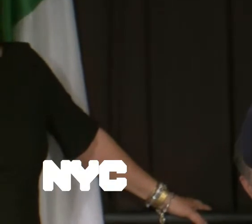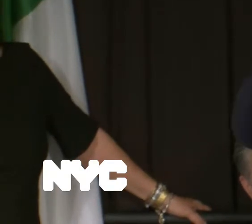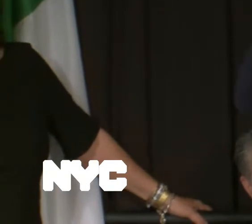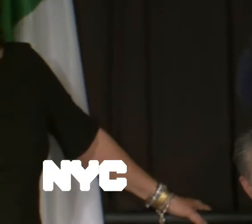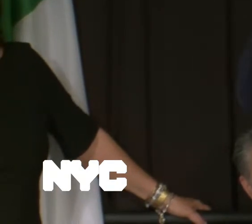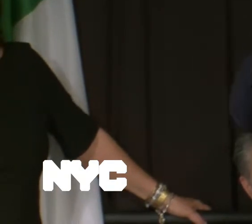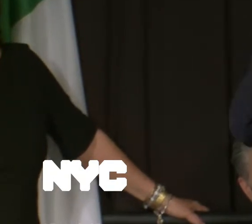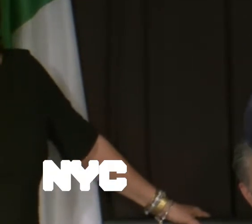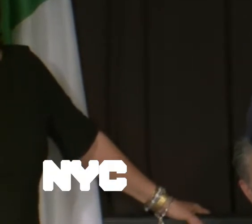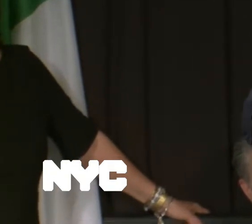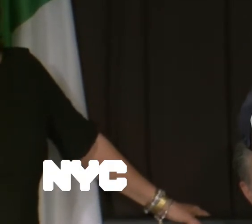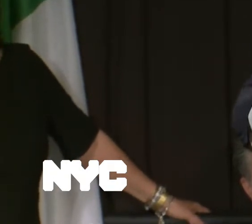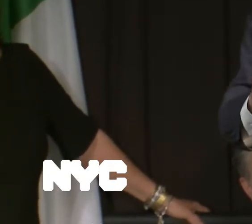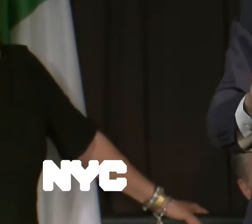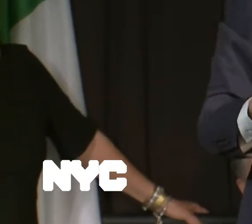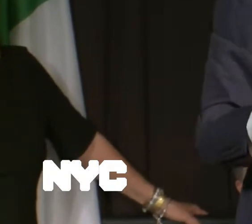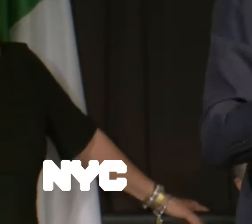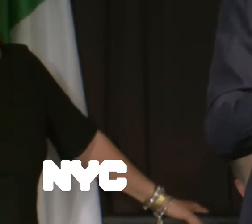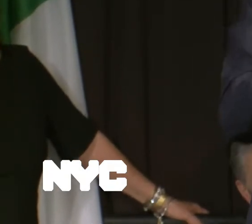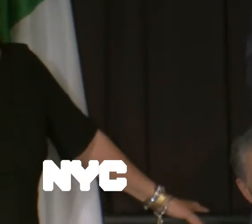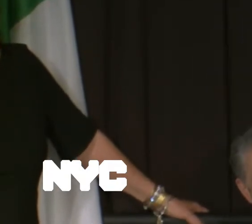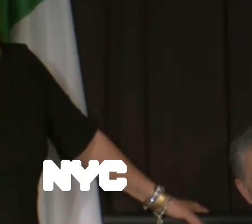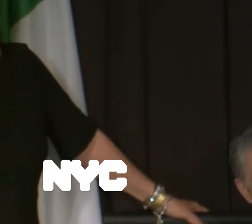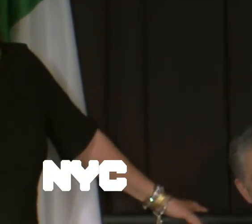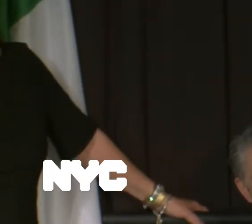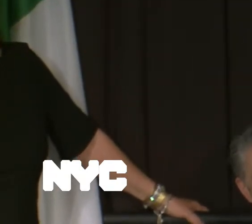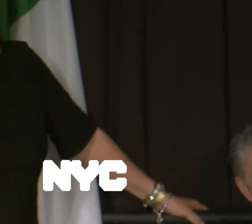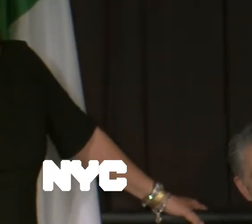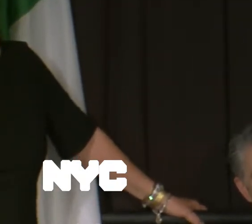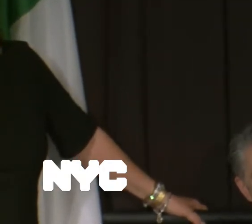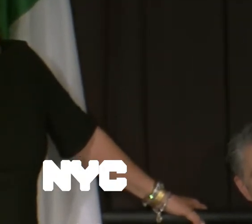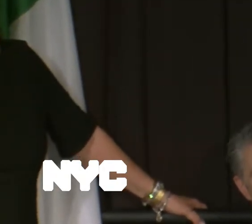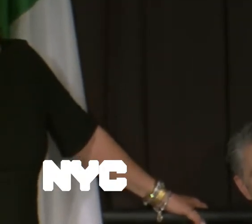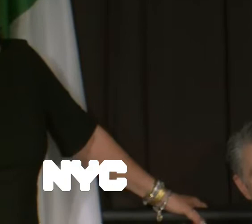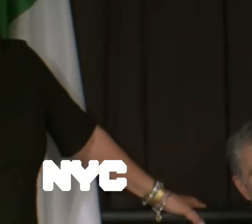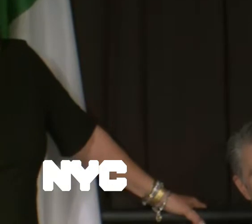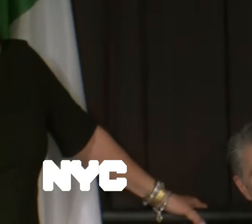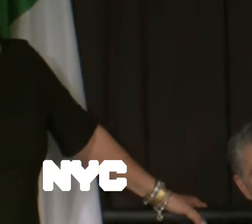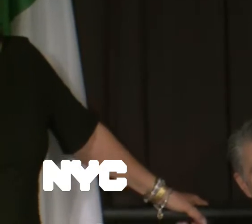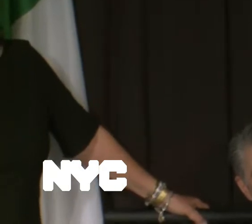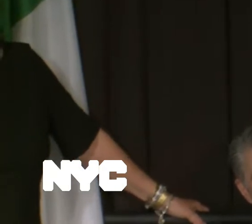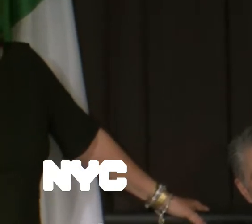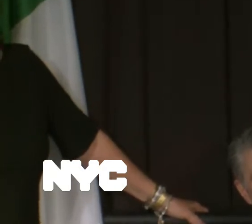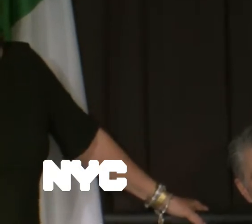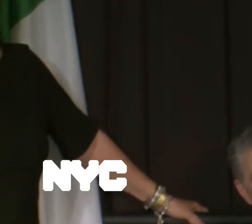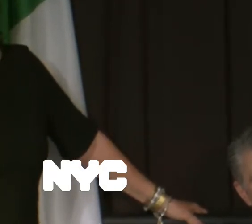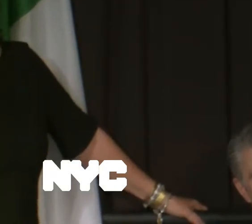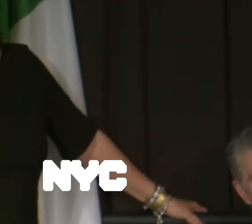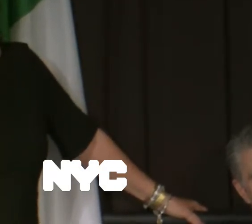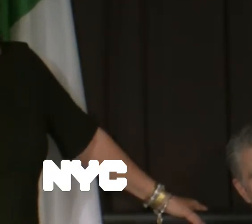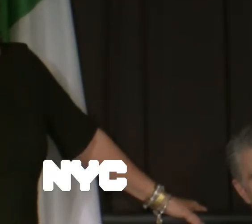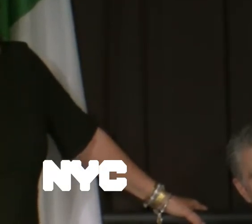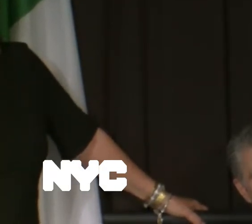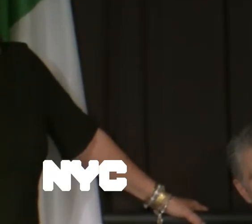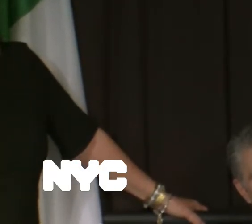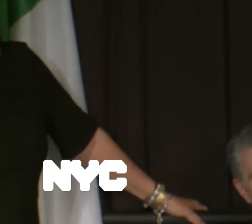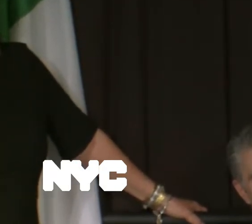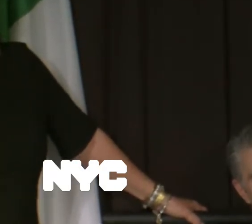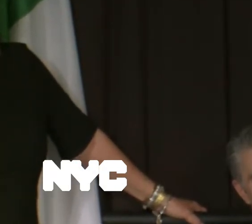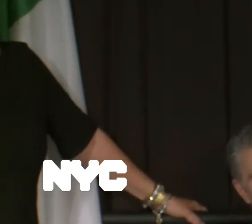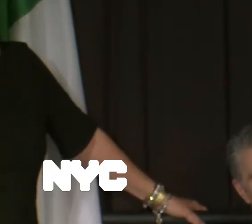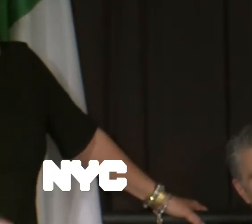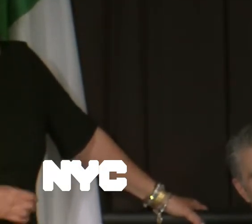But I want to tell you one story. I want to tell you one story from my family. This moved me so deeply. I had an amazing